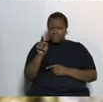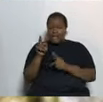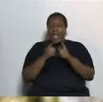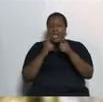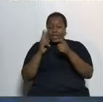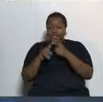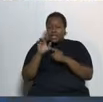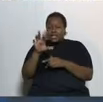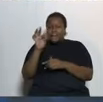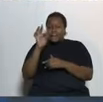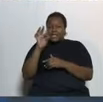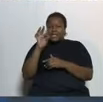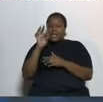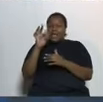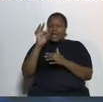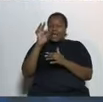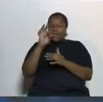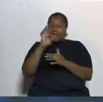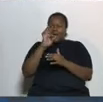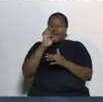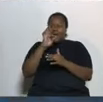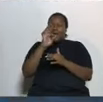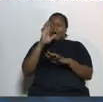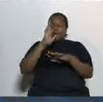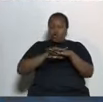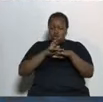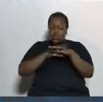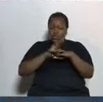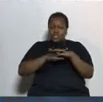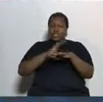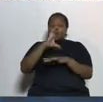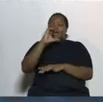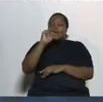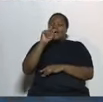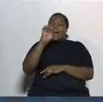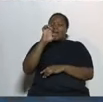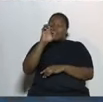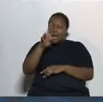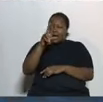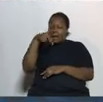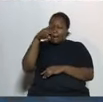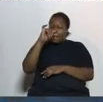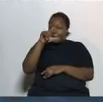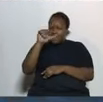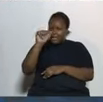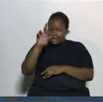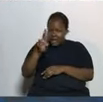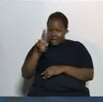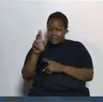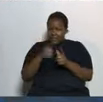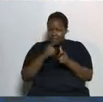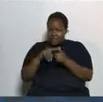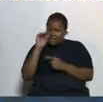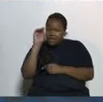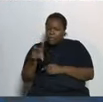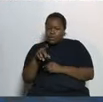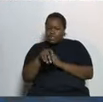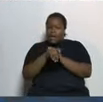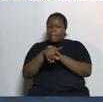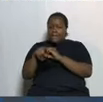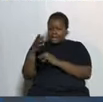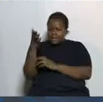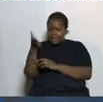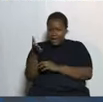the favorite plant of this moo, this caterpillar worm thing, and they put the favorite plant in.